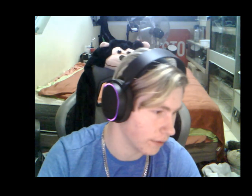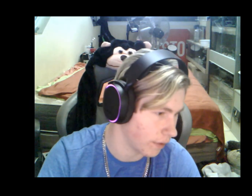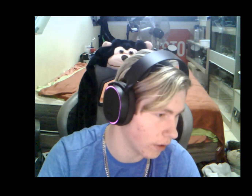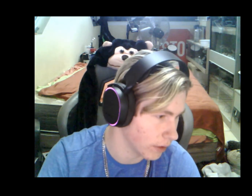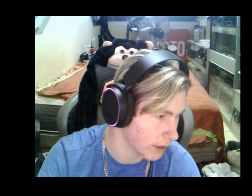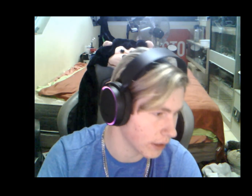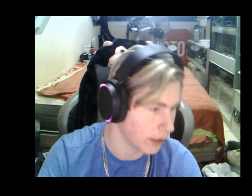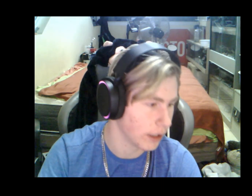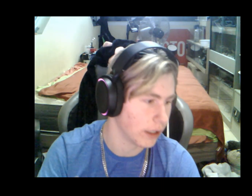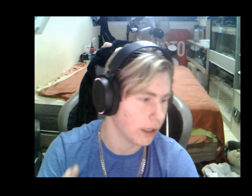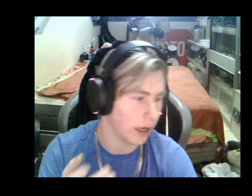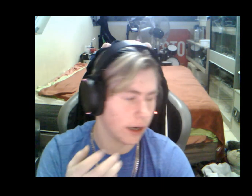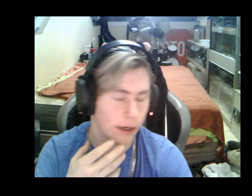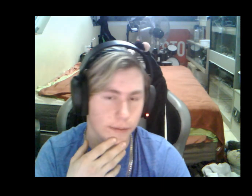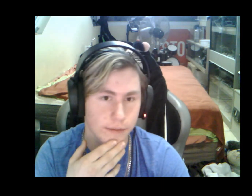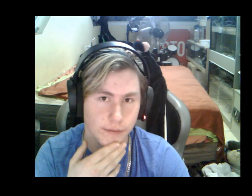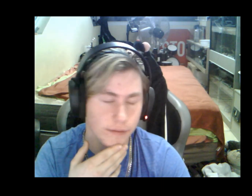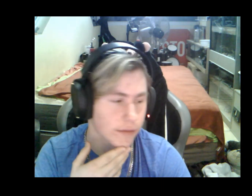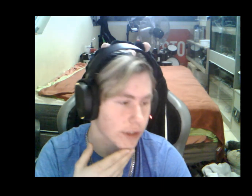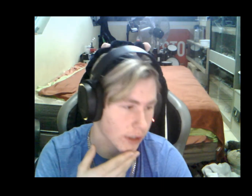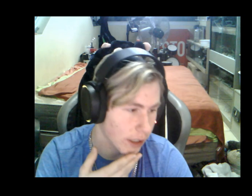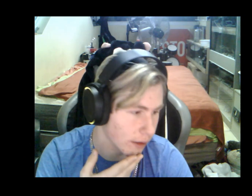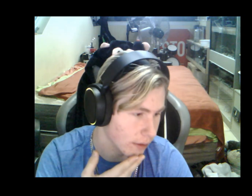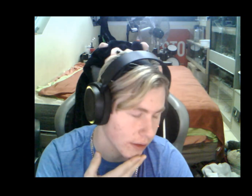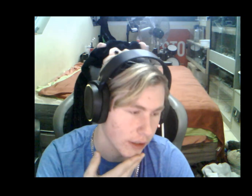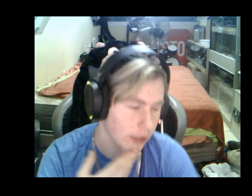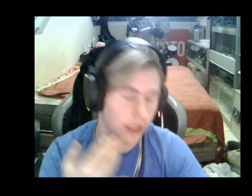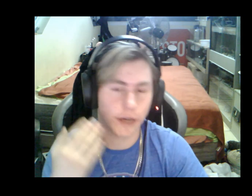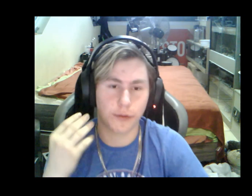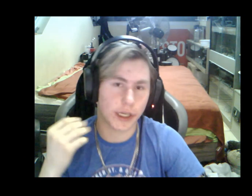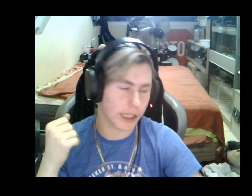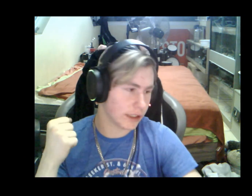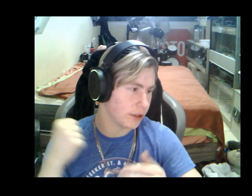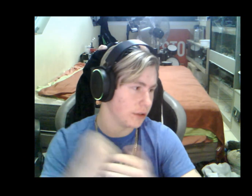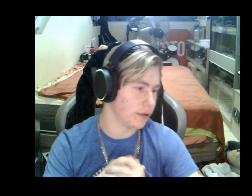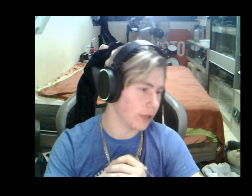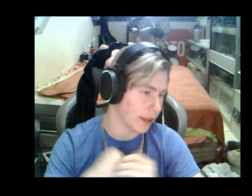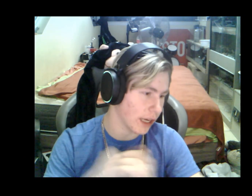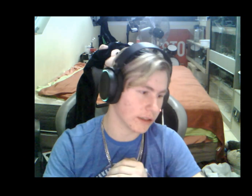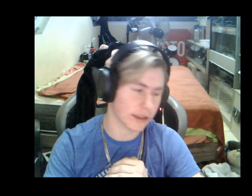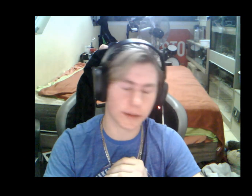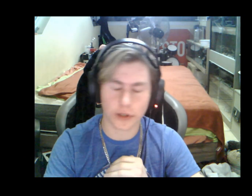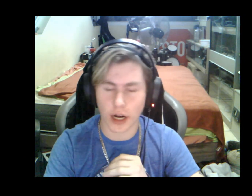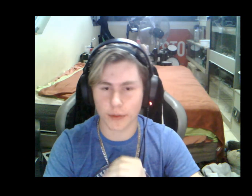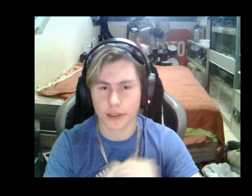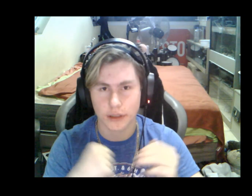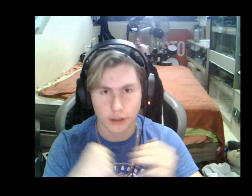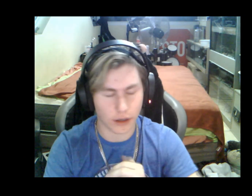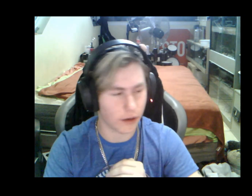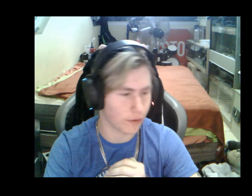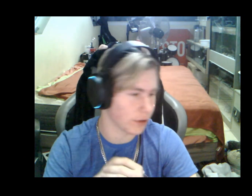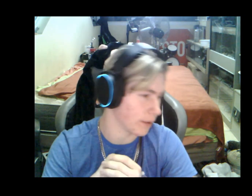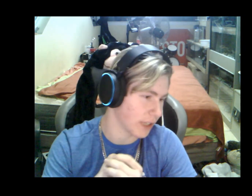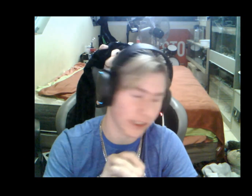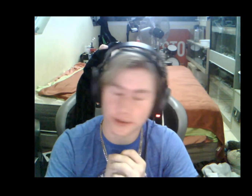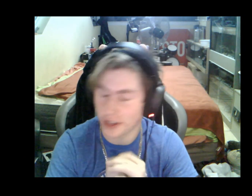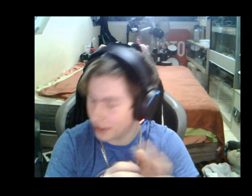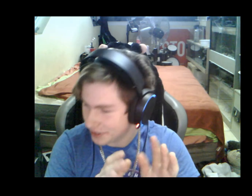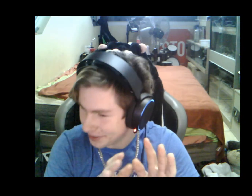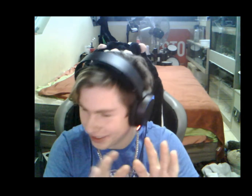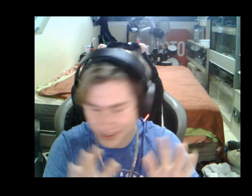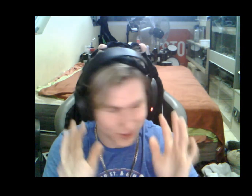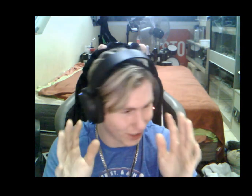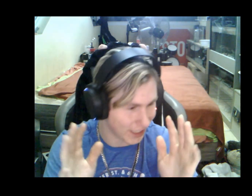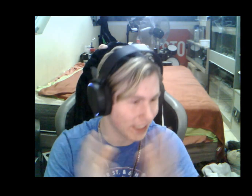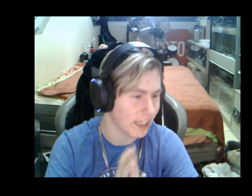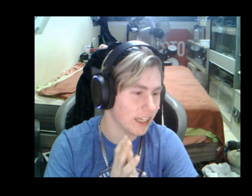600 followers. So yeah, if we get to 1,000 subscribers, of course, I'm saying this for the last